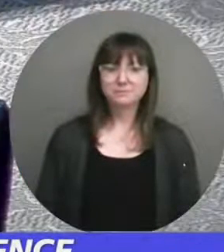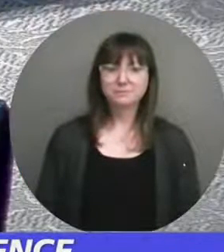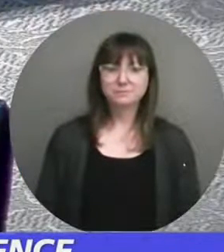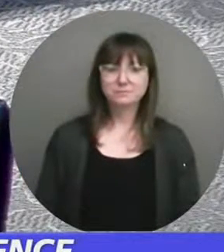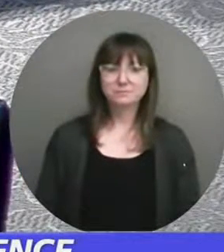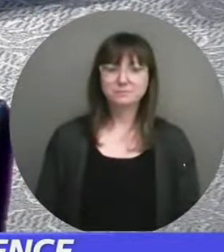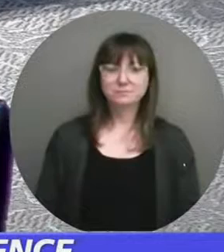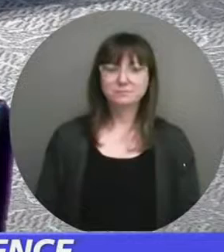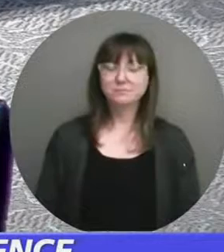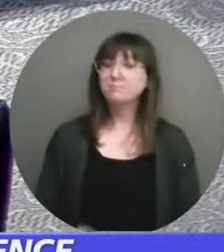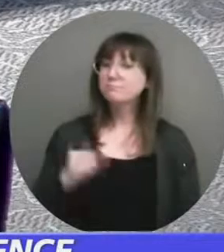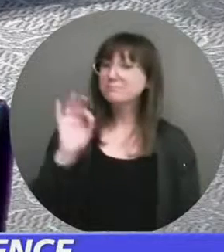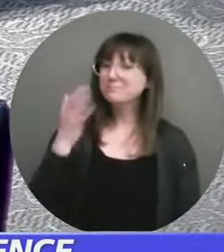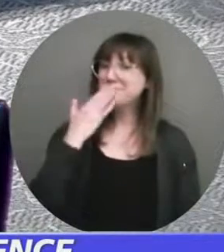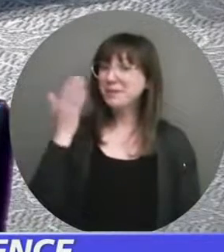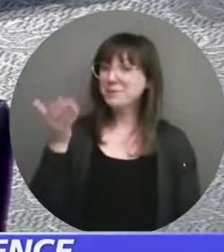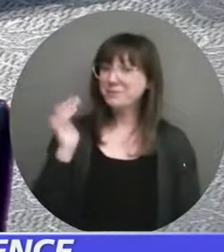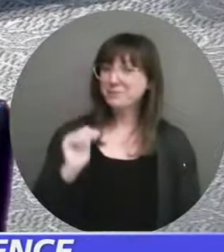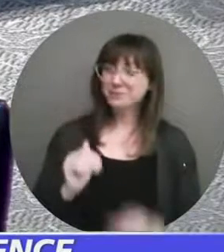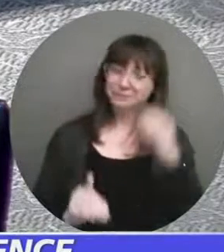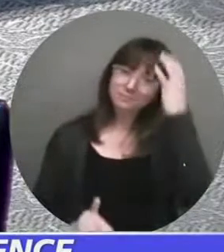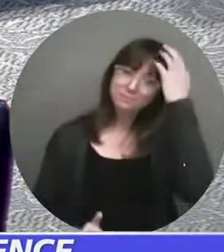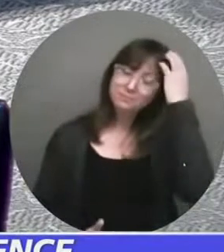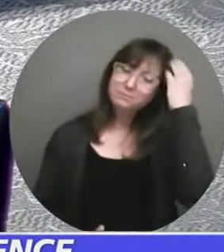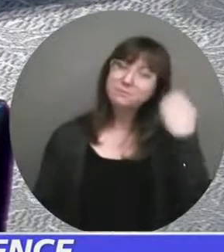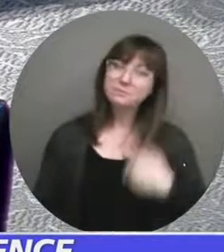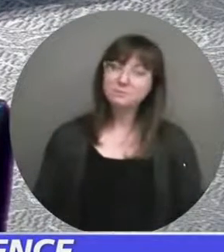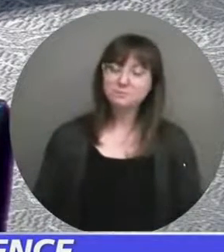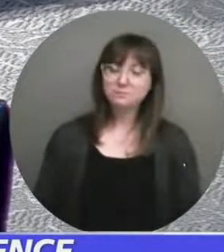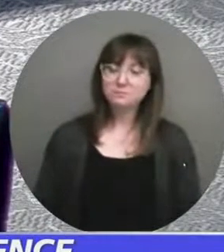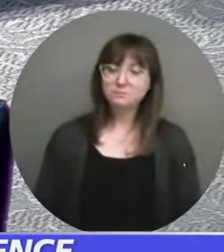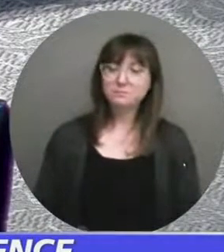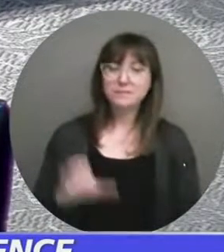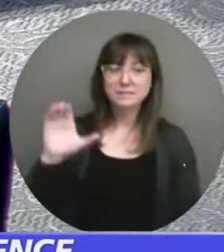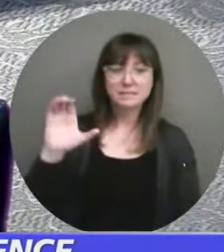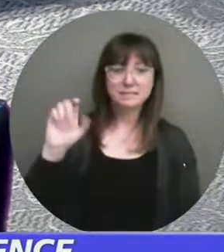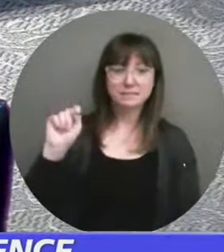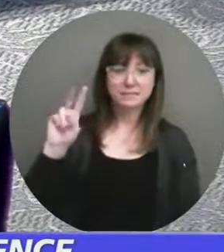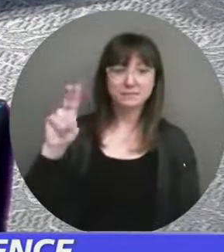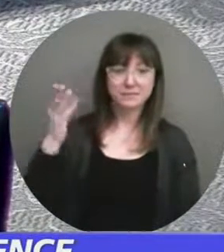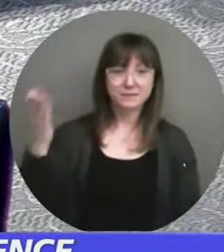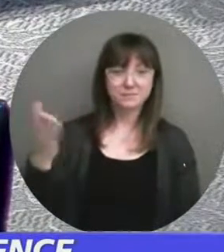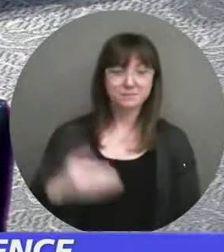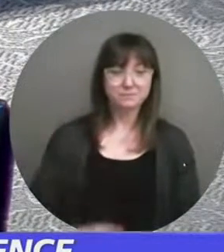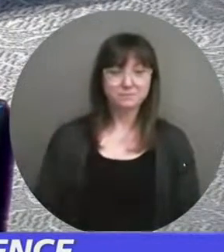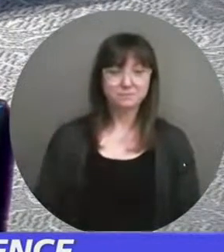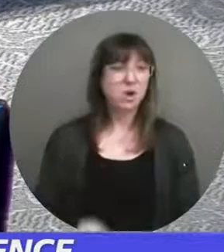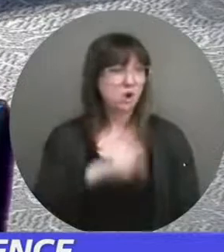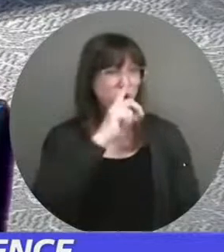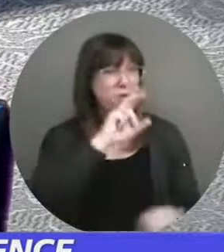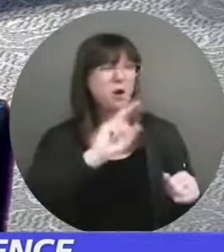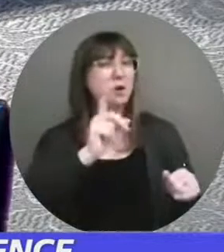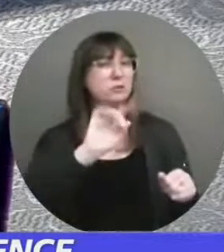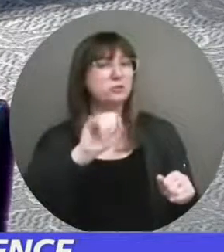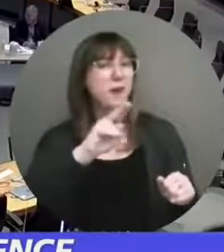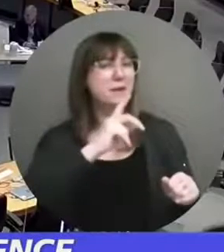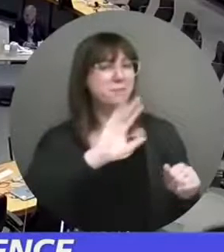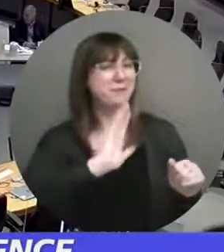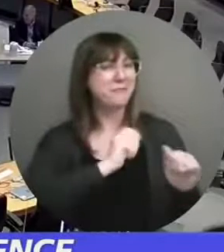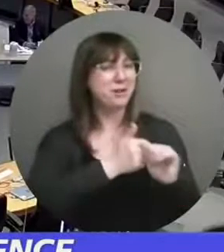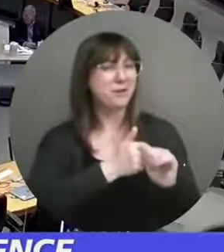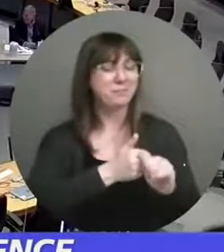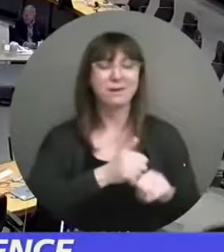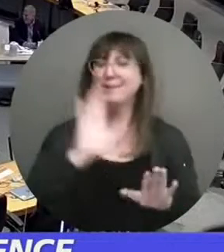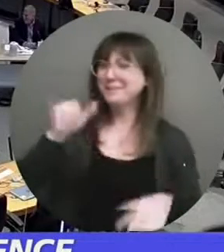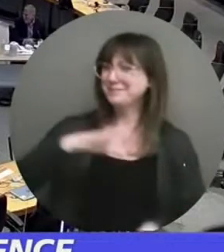Merci beaucoup. Moving on, we will go to Ted Raymond at CTV. Hang on, I didn't get a follow-up. Sorry about that, Joanne. No problem.